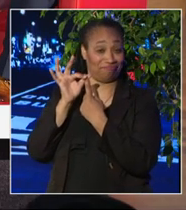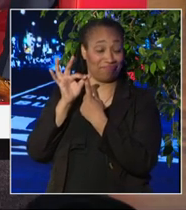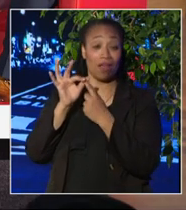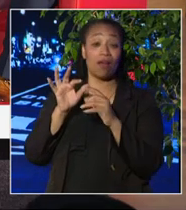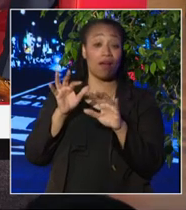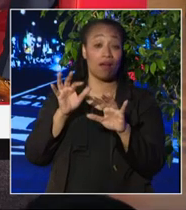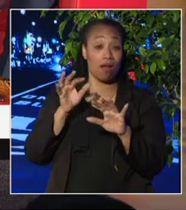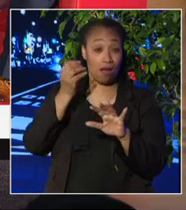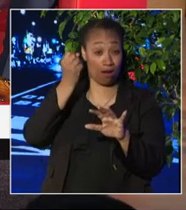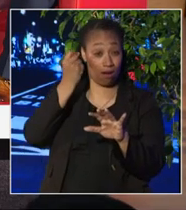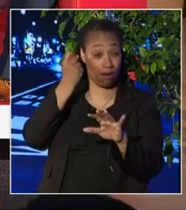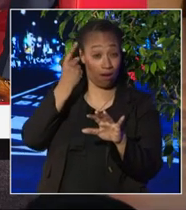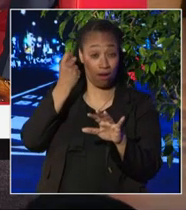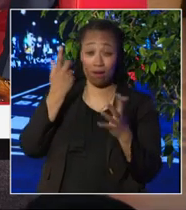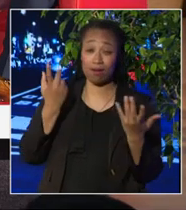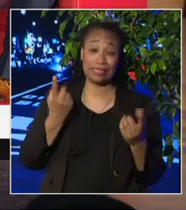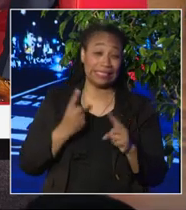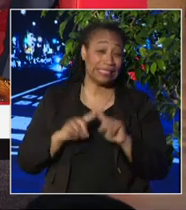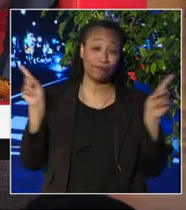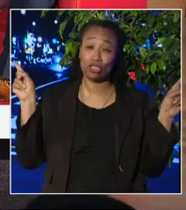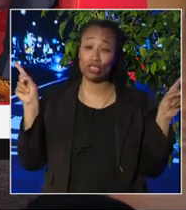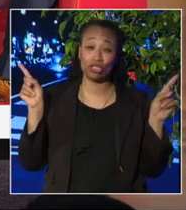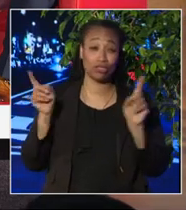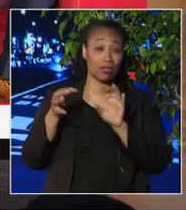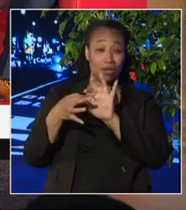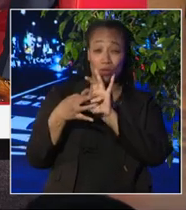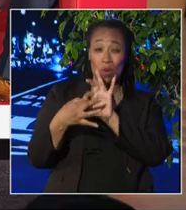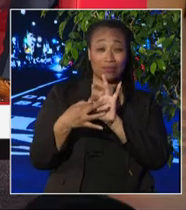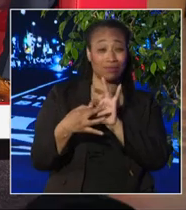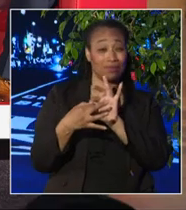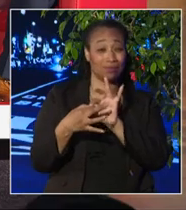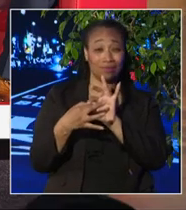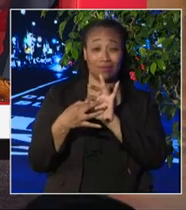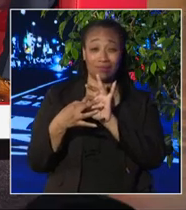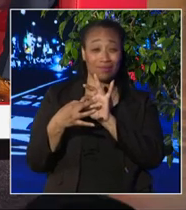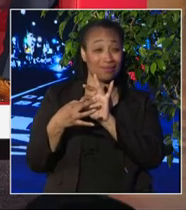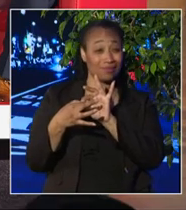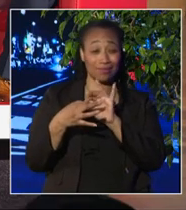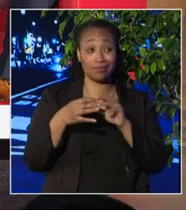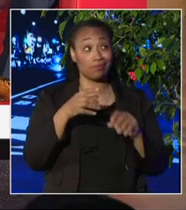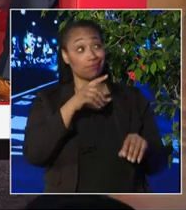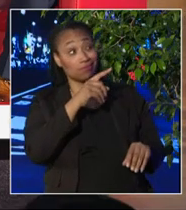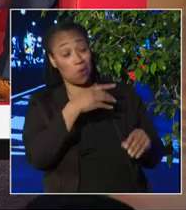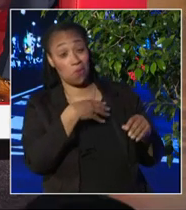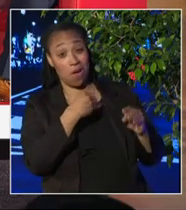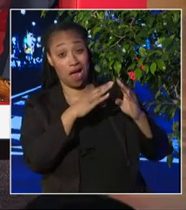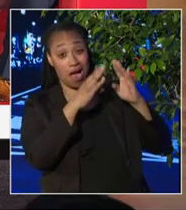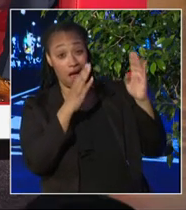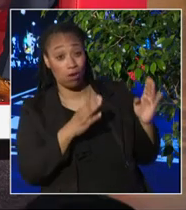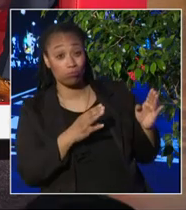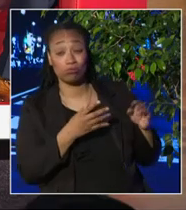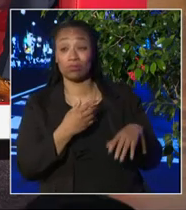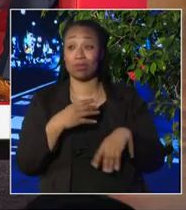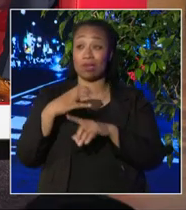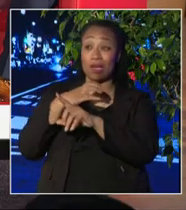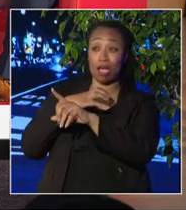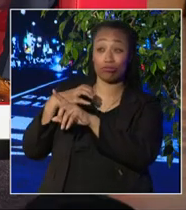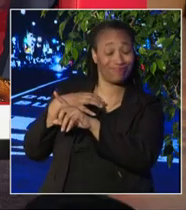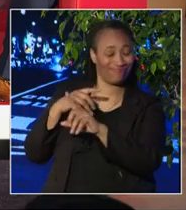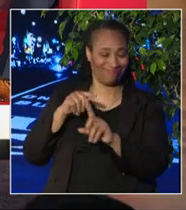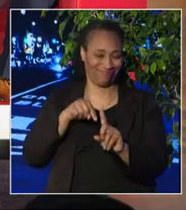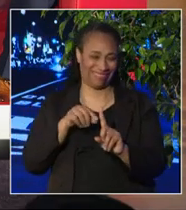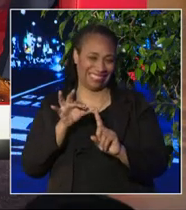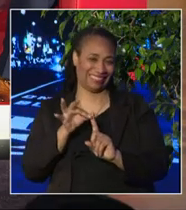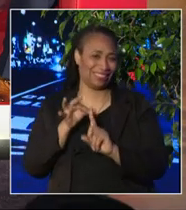different relationship than any other city or state with the White House and with the Congress. I've done it for